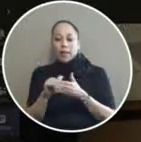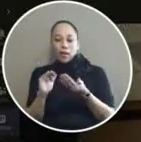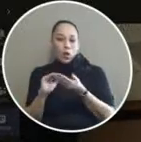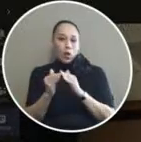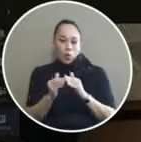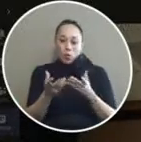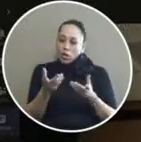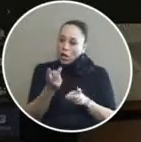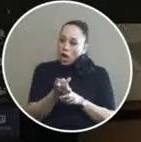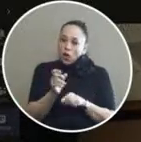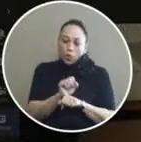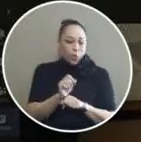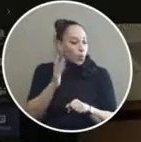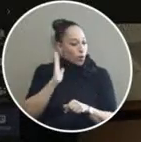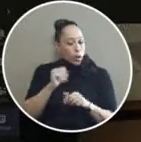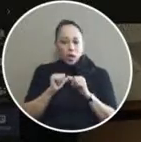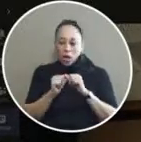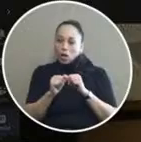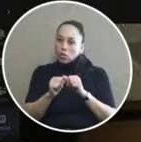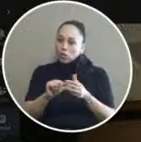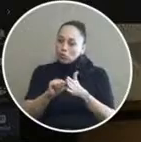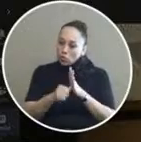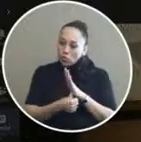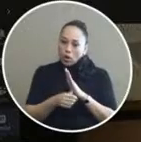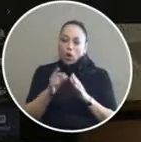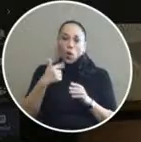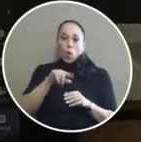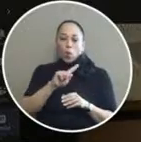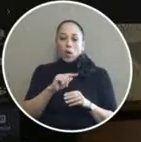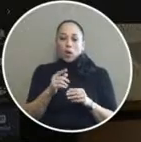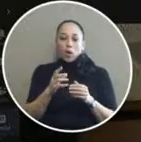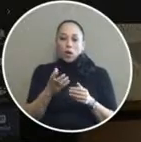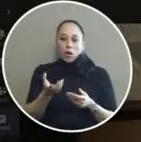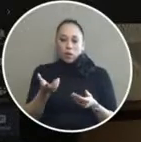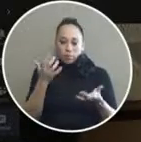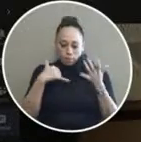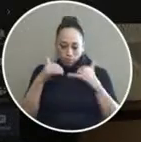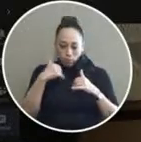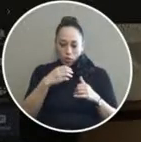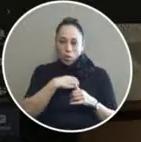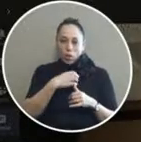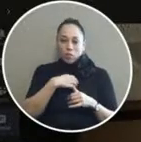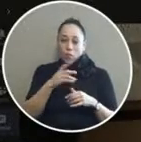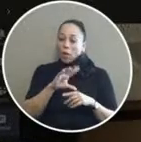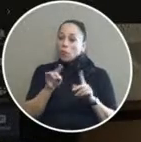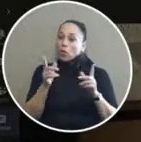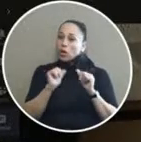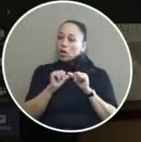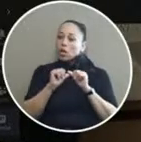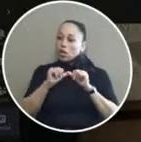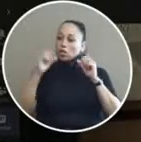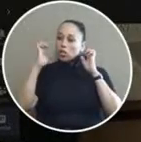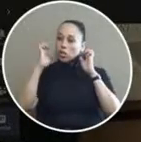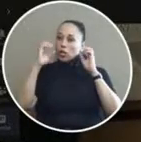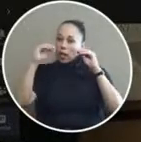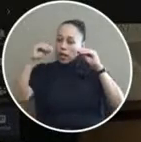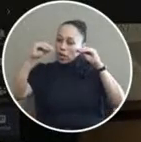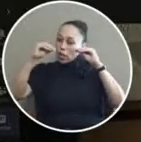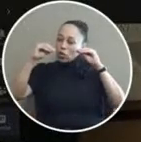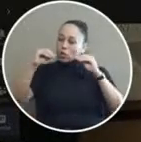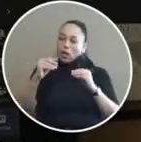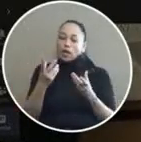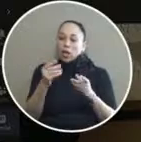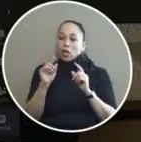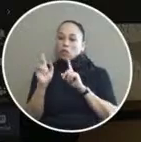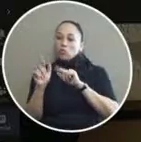community-wide effort. We'll continue to enforce as we receive complaints, and we'll continue to educate as we go out and do site